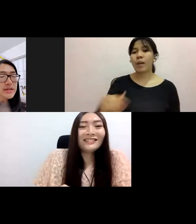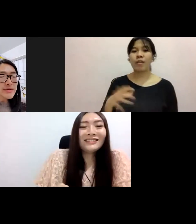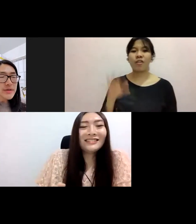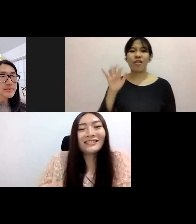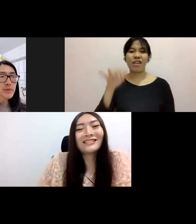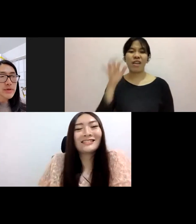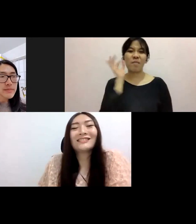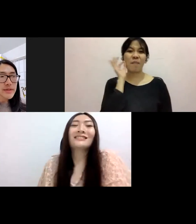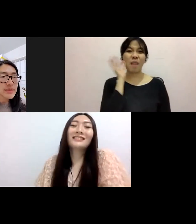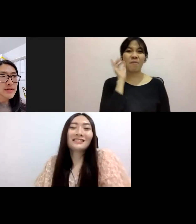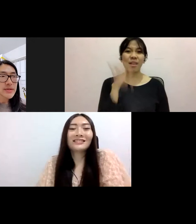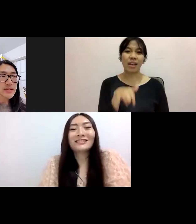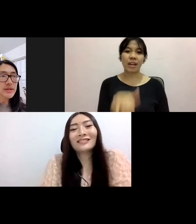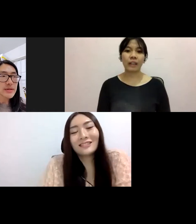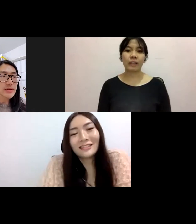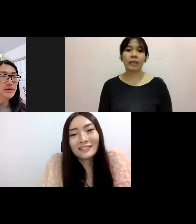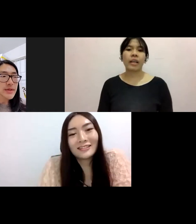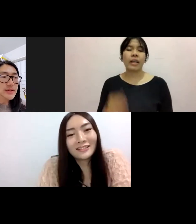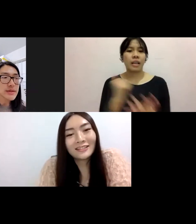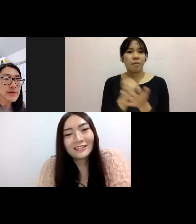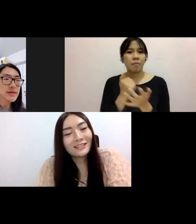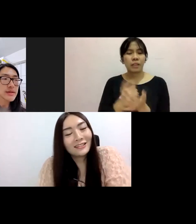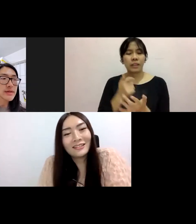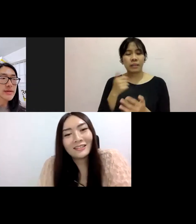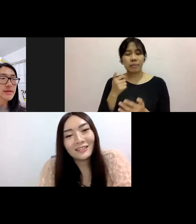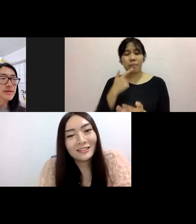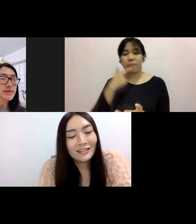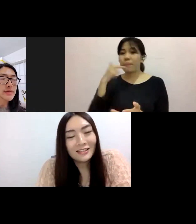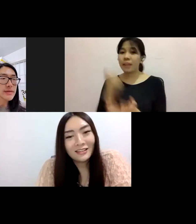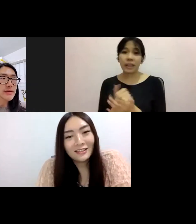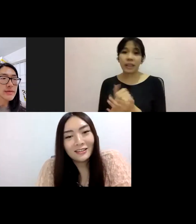I think it's very important because